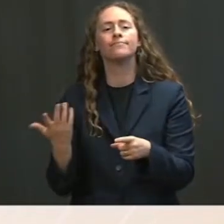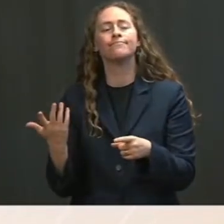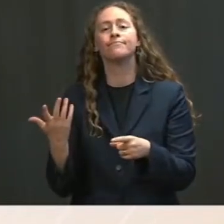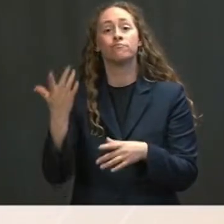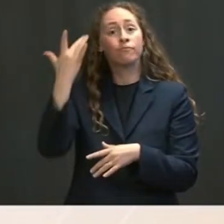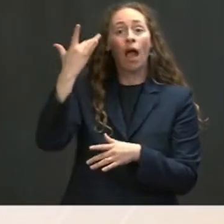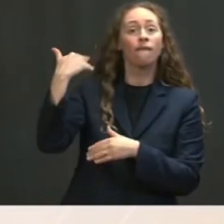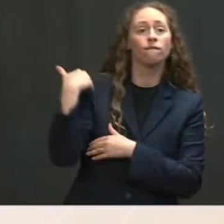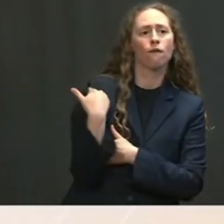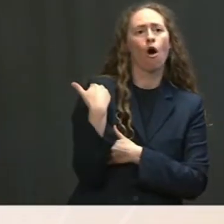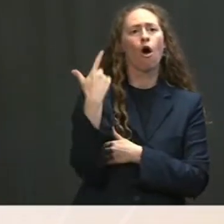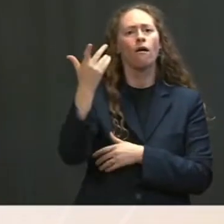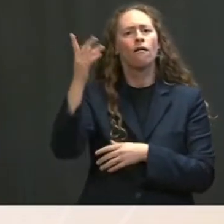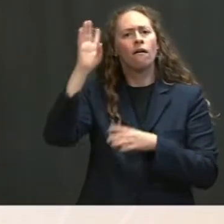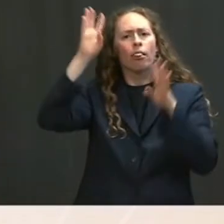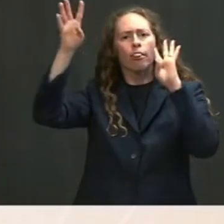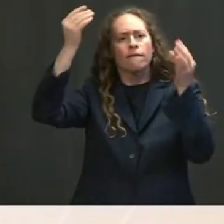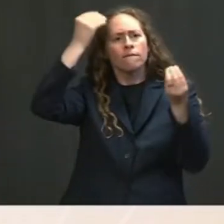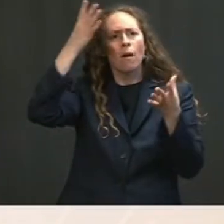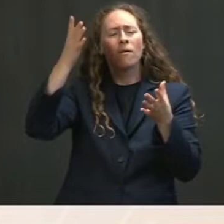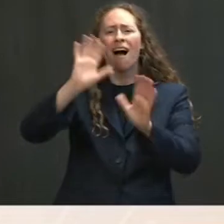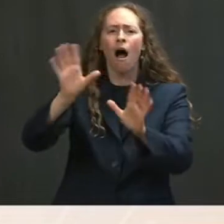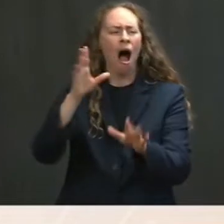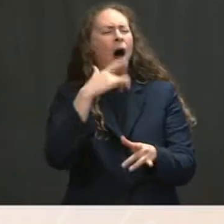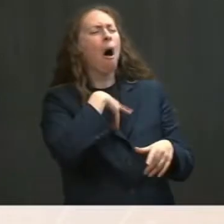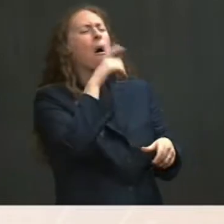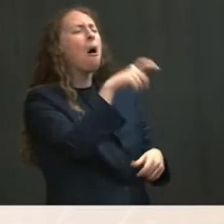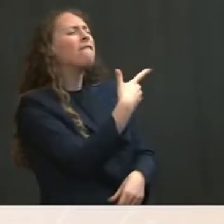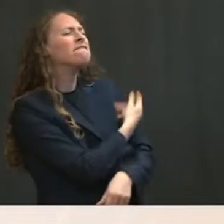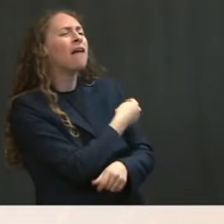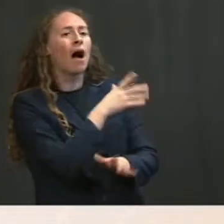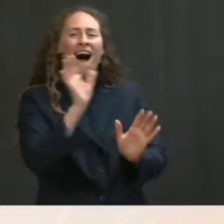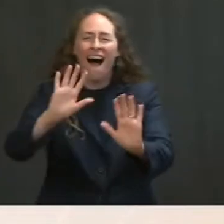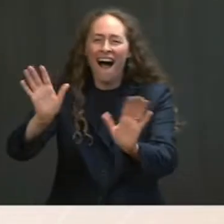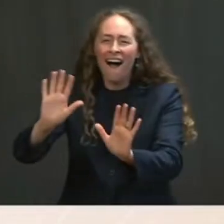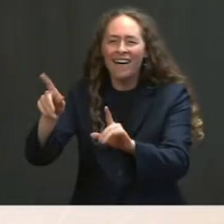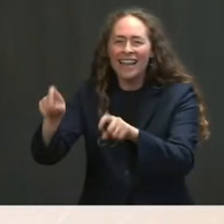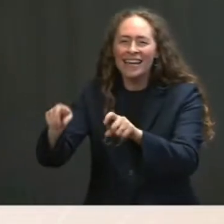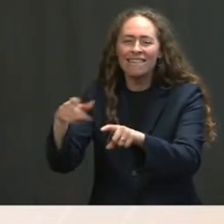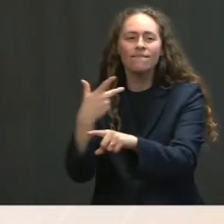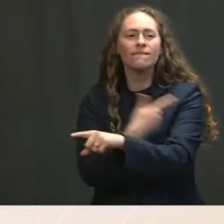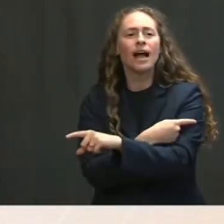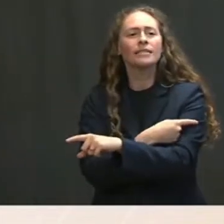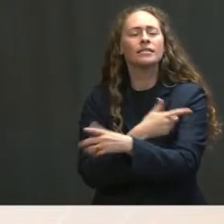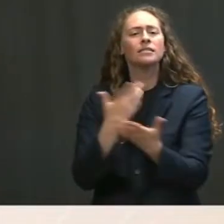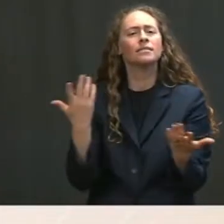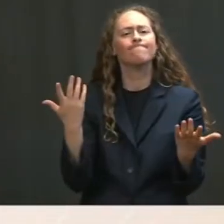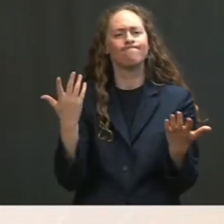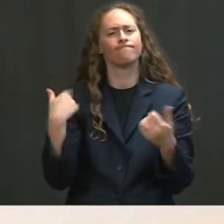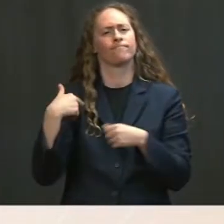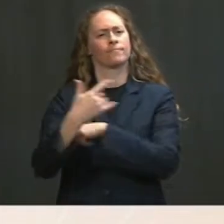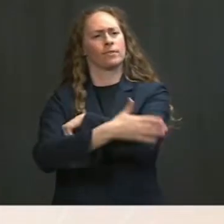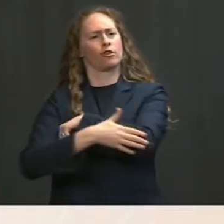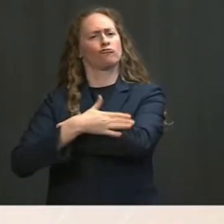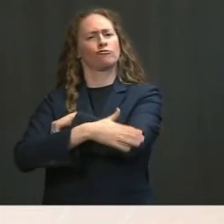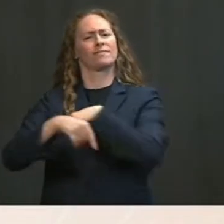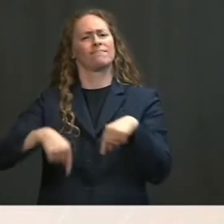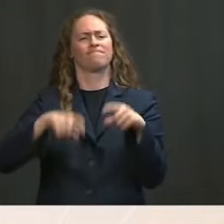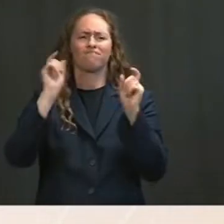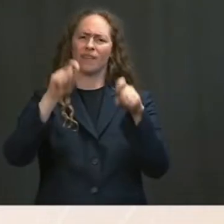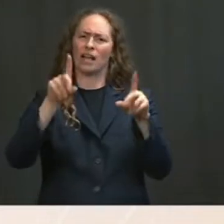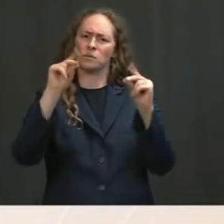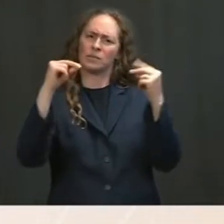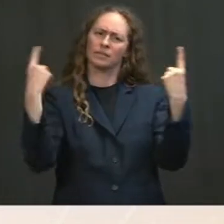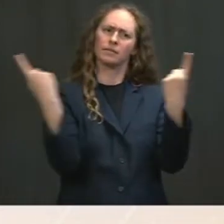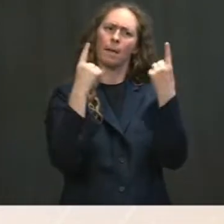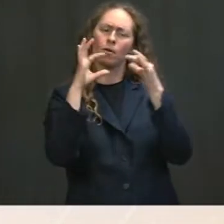misinformation. We must confront misinformation as a nation. Every one of us has the power and the responsibility to